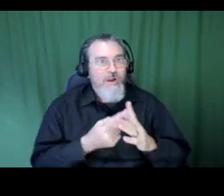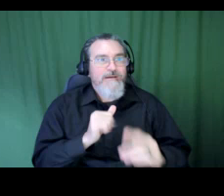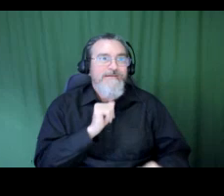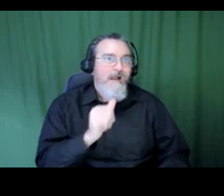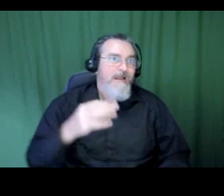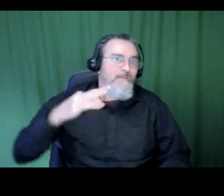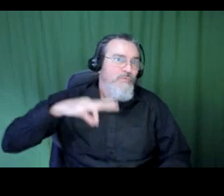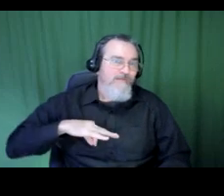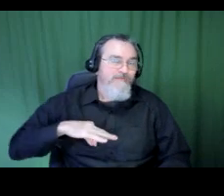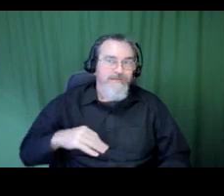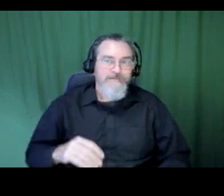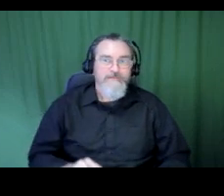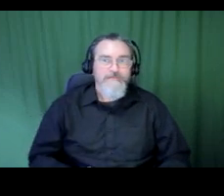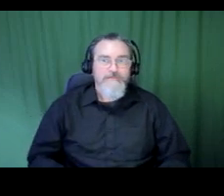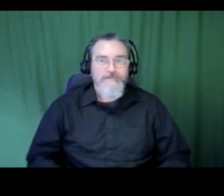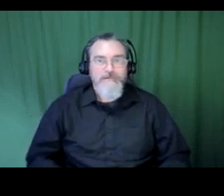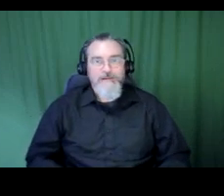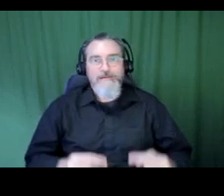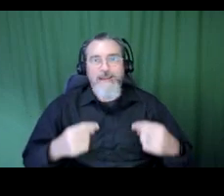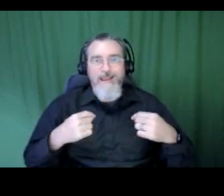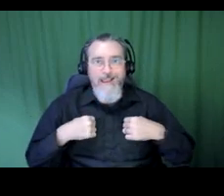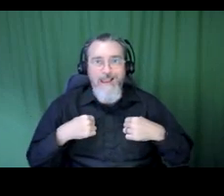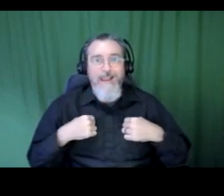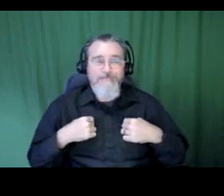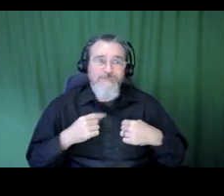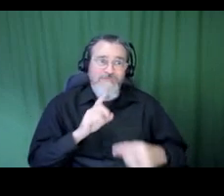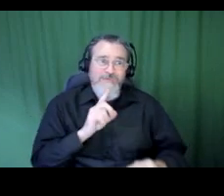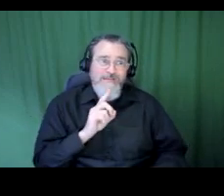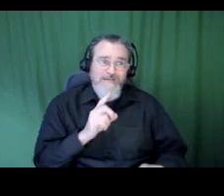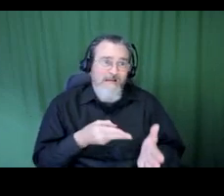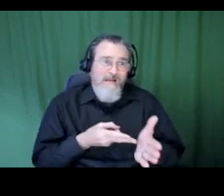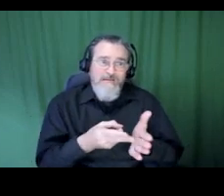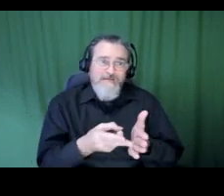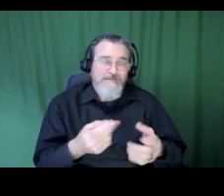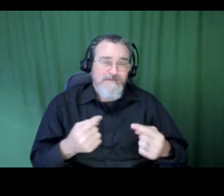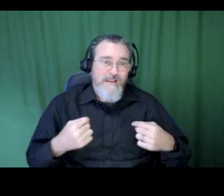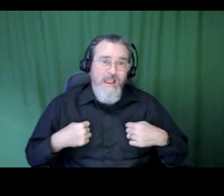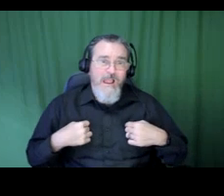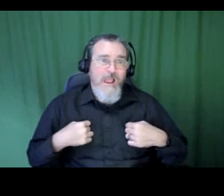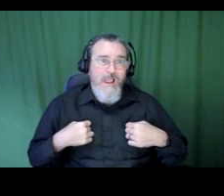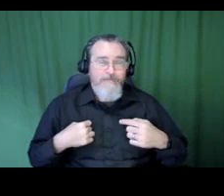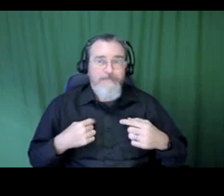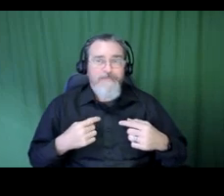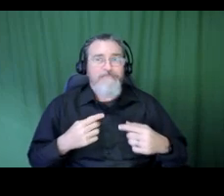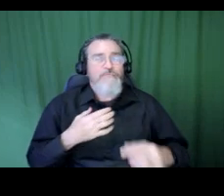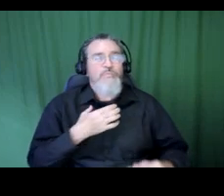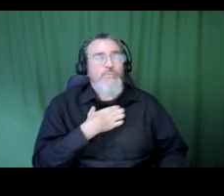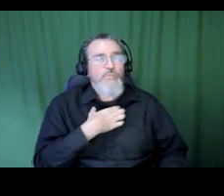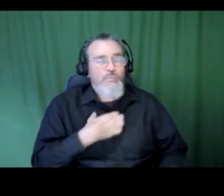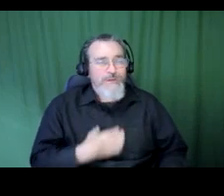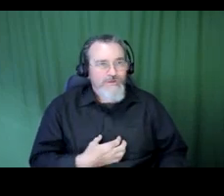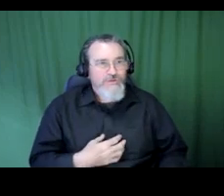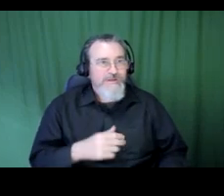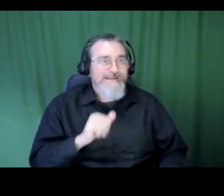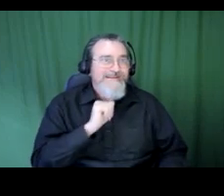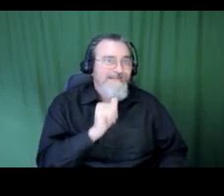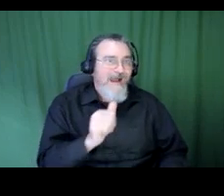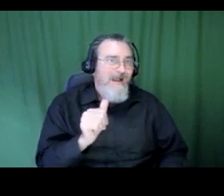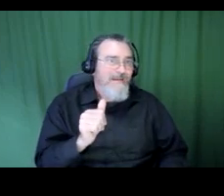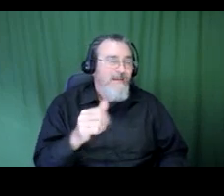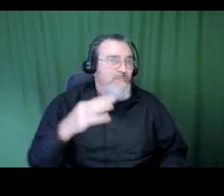be clear, I'm fundamentally against. If I may offer an editorial, I wish so many more nonprofits would collapse into